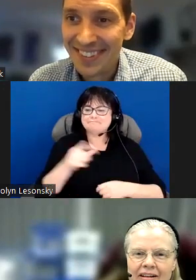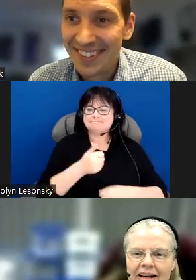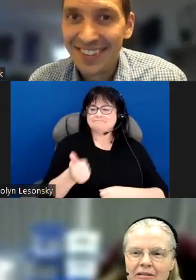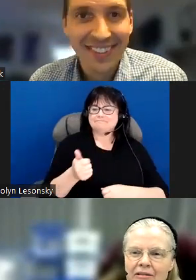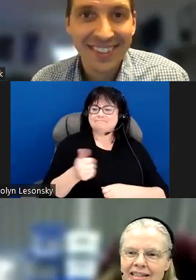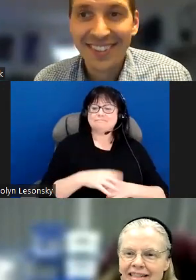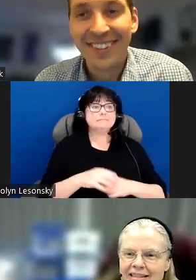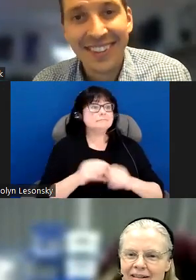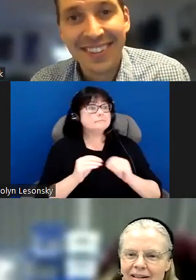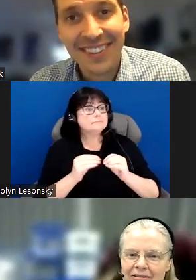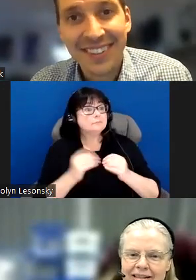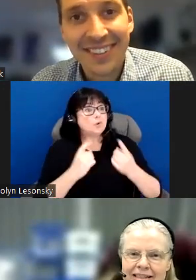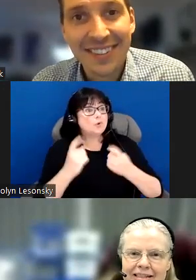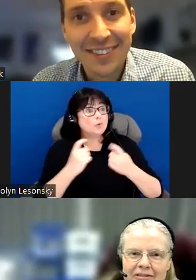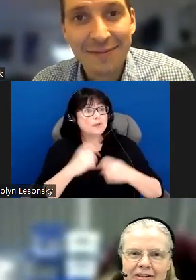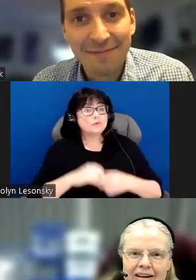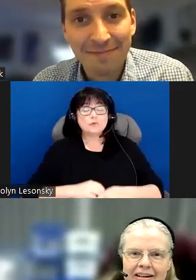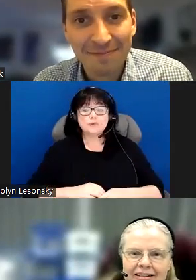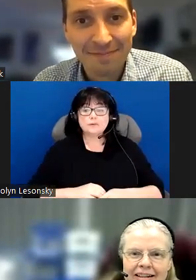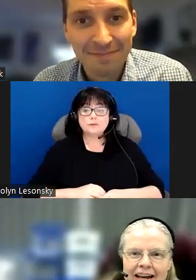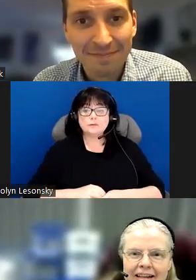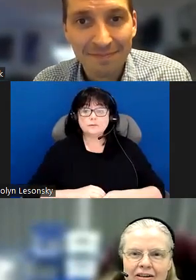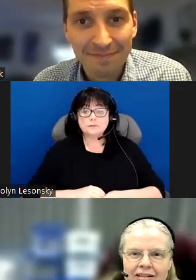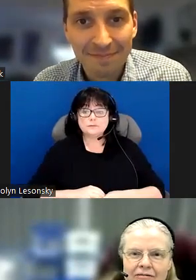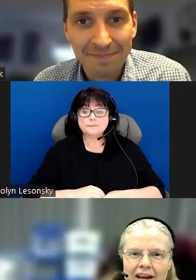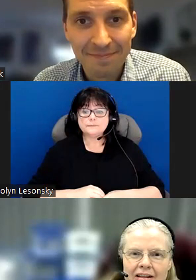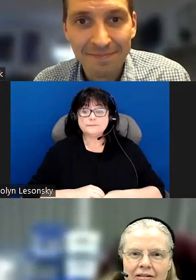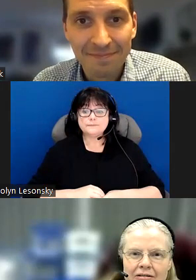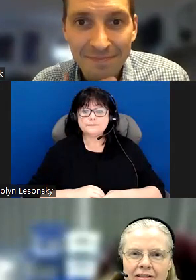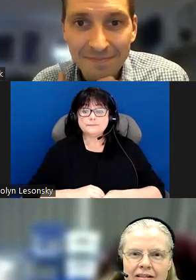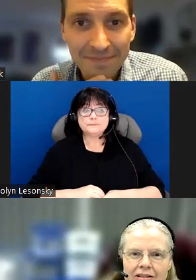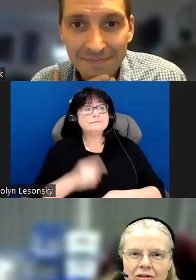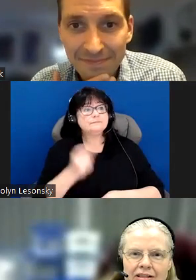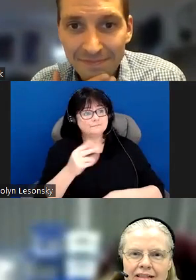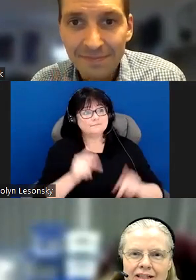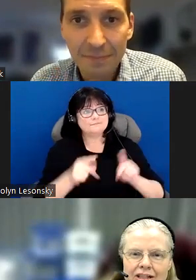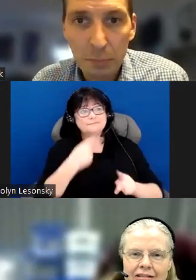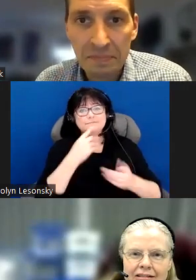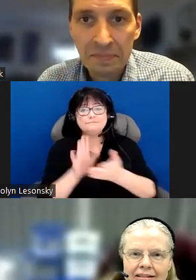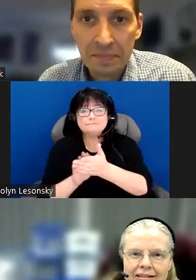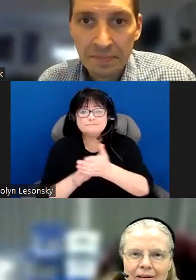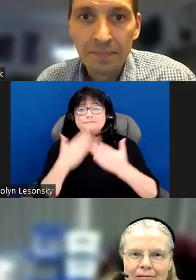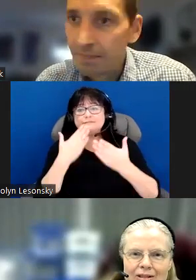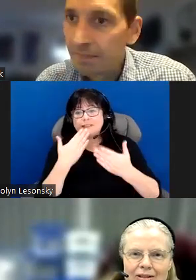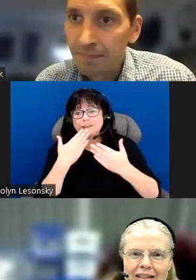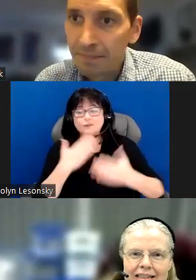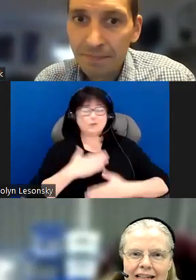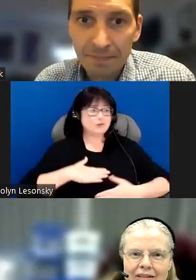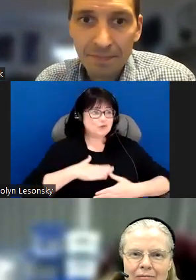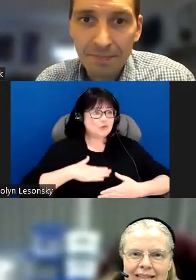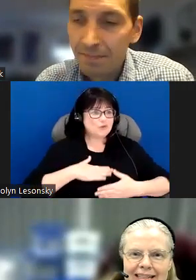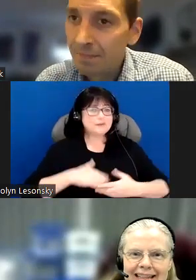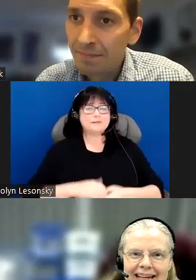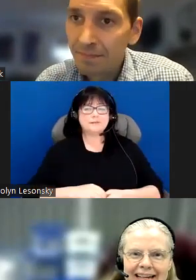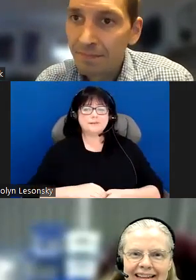Are there any other questions? Really good questions so far. And lots of thank yous and enjoyed the session. I'm just looking to see